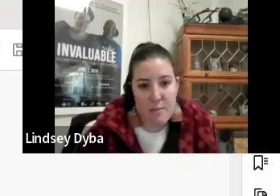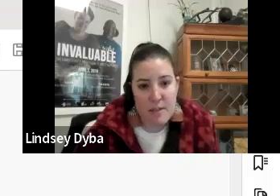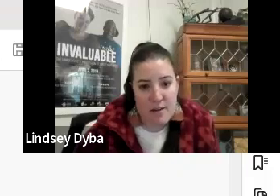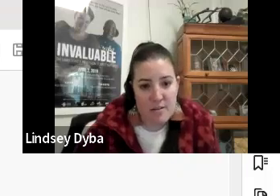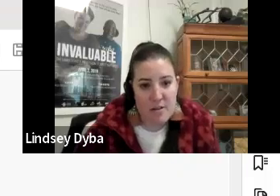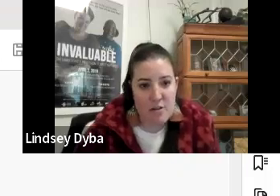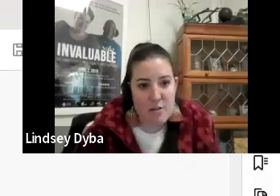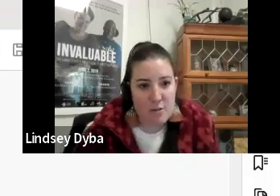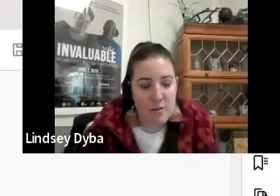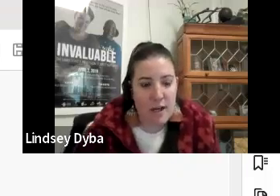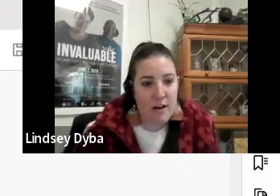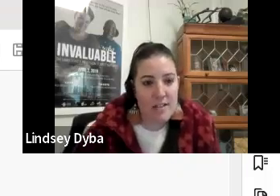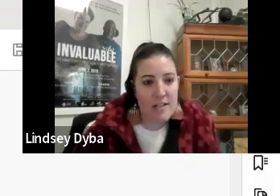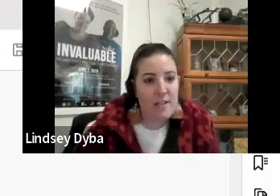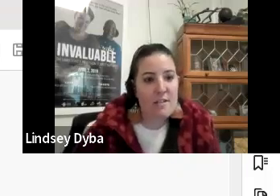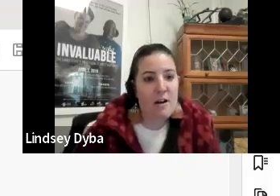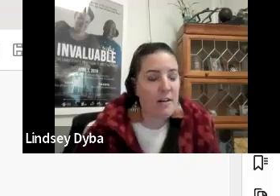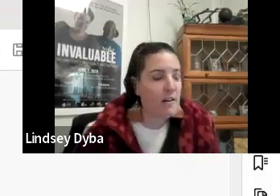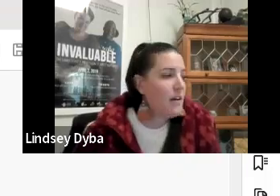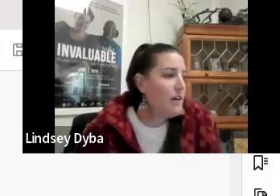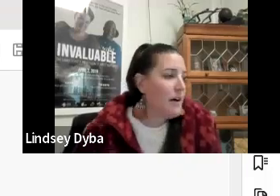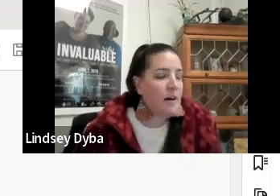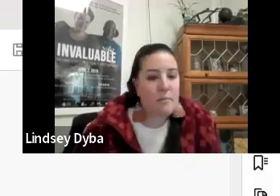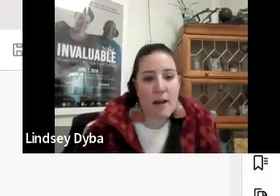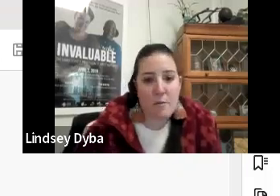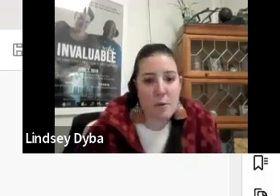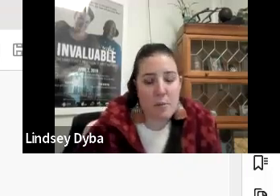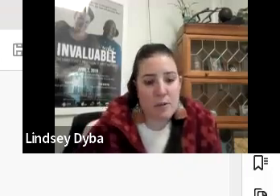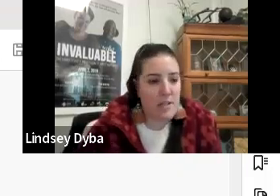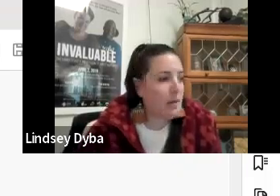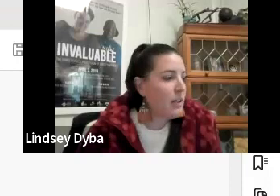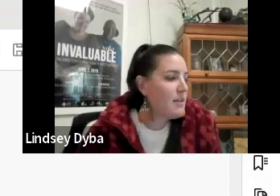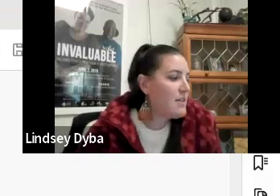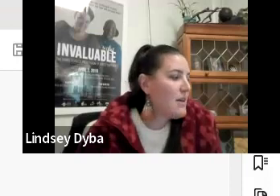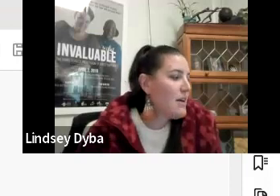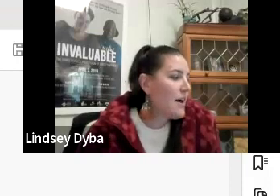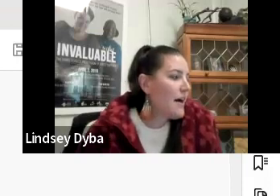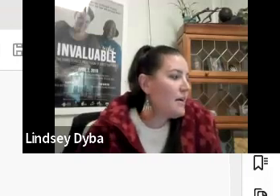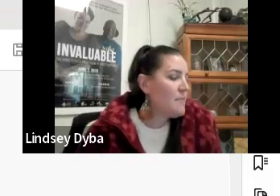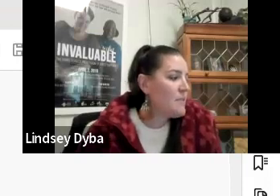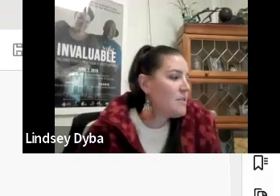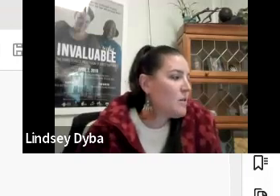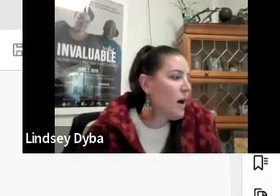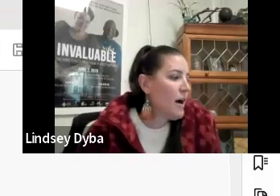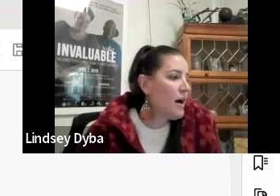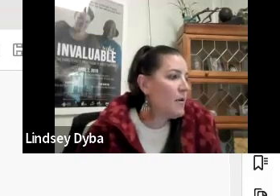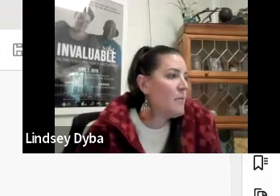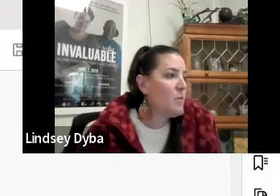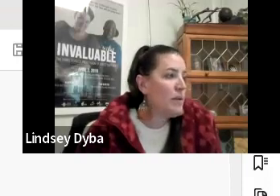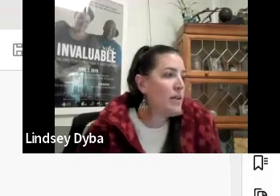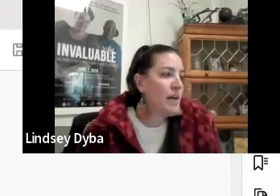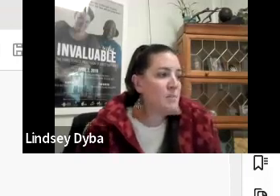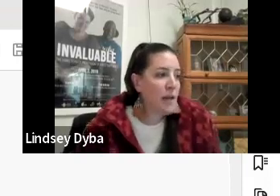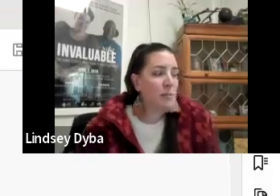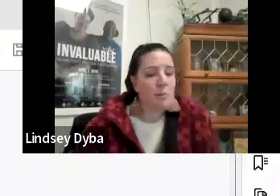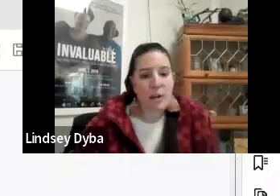find someplace else to get cost savings, not the lives of people with disabilities. So